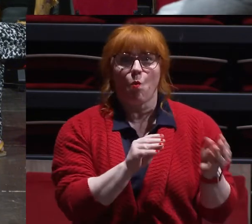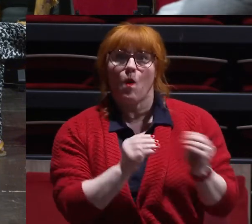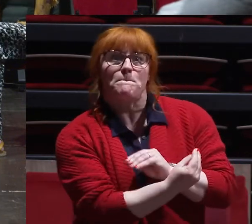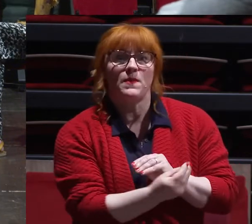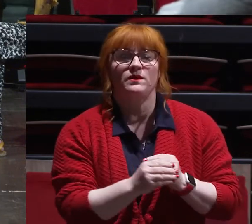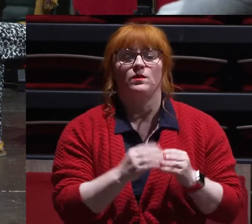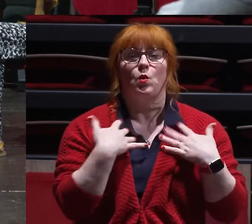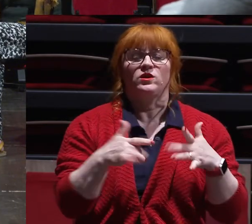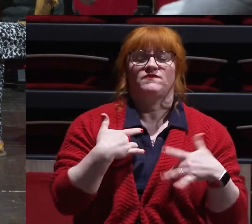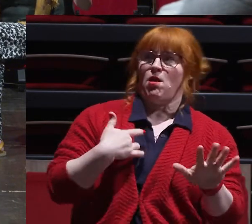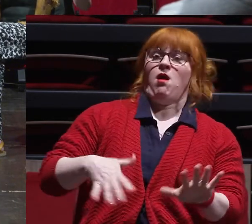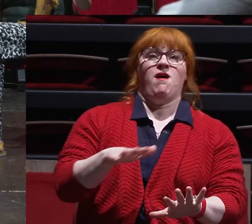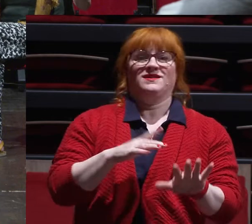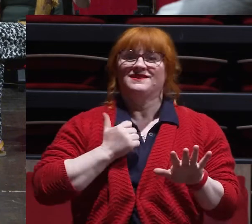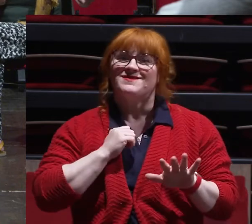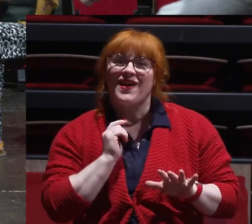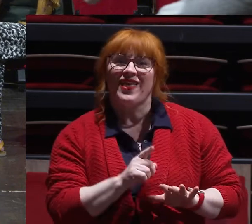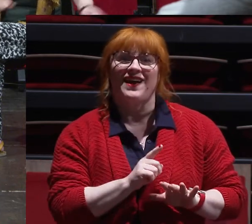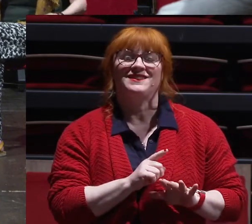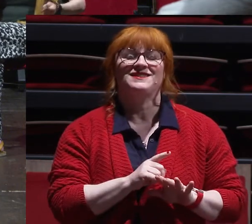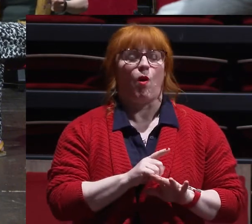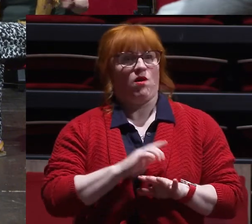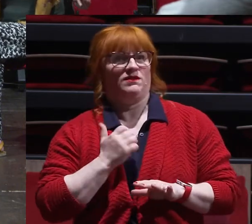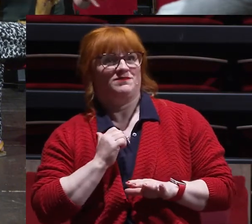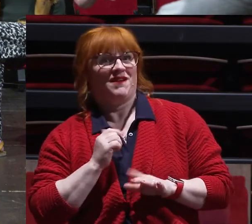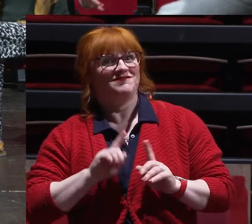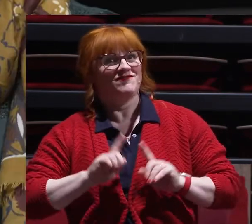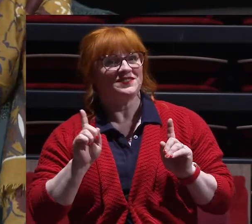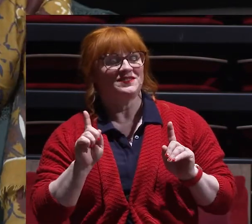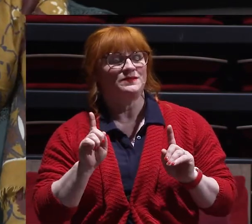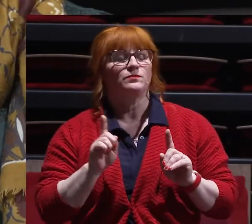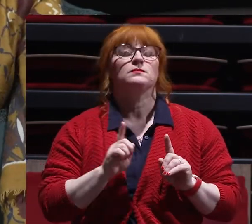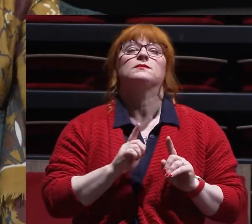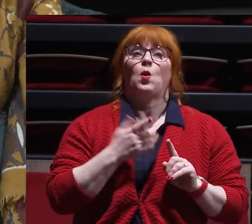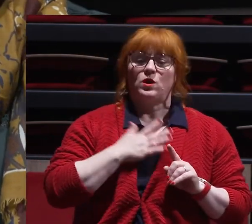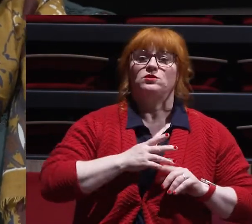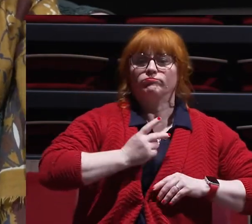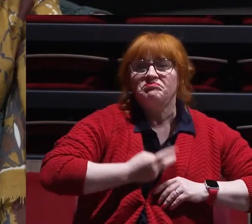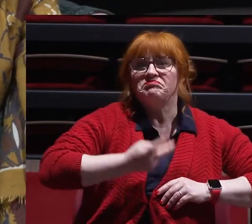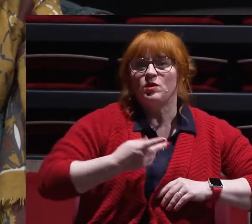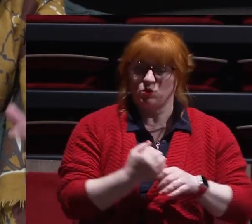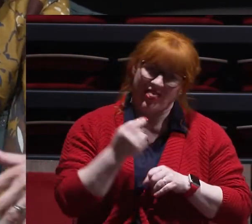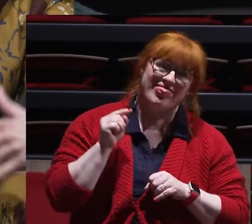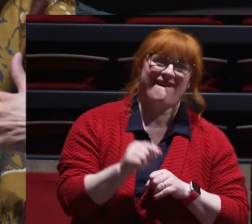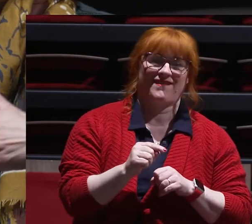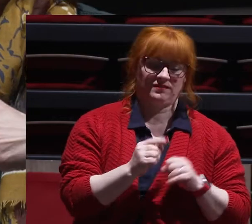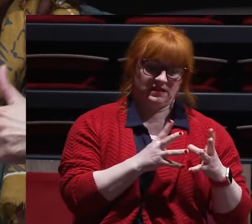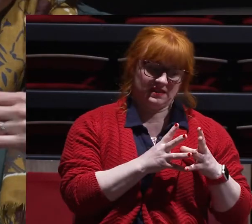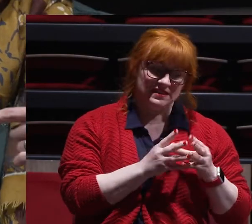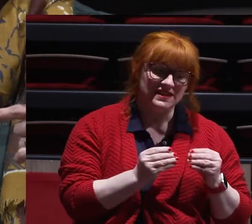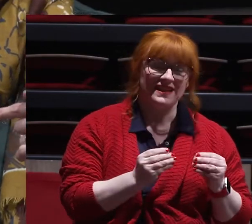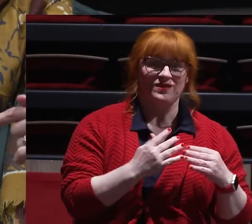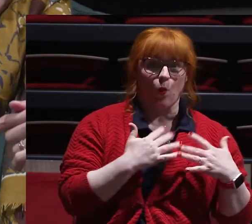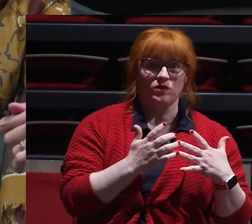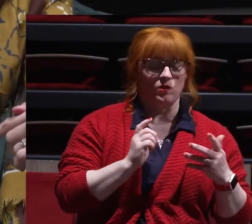scene, have subverted it in some way that the rug is pulled out. So then you're like, oh, hold on a minute, that's not what I thought this was. And to